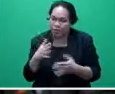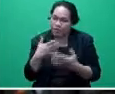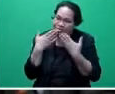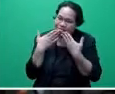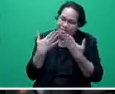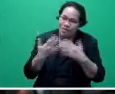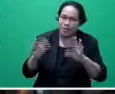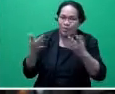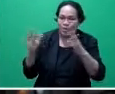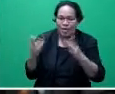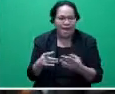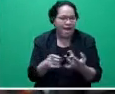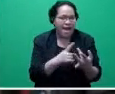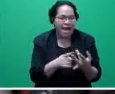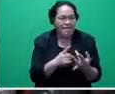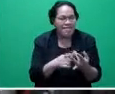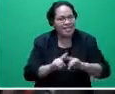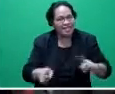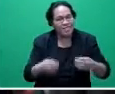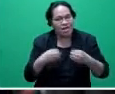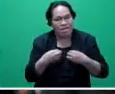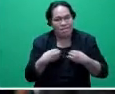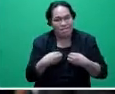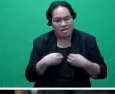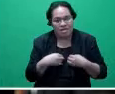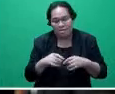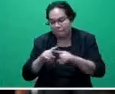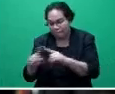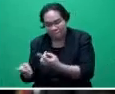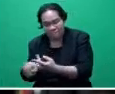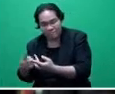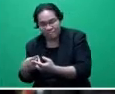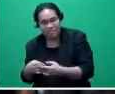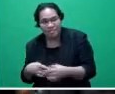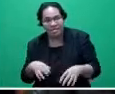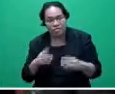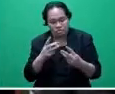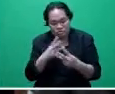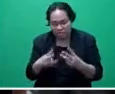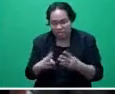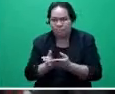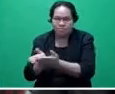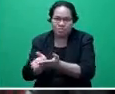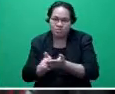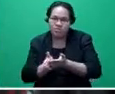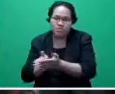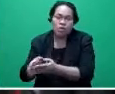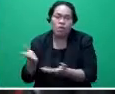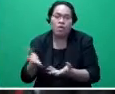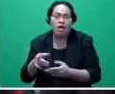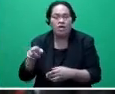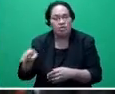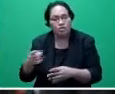Patterson Shipping, Gonda Shipping, and also the existing franchise operations, MV Leona and MV Nubukalevu.